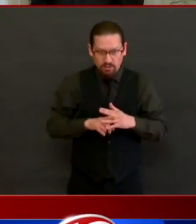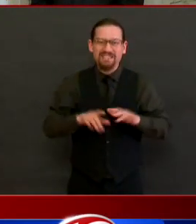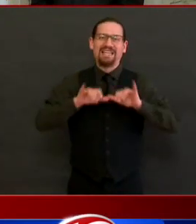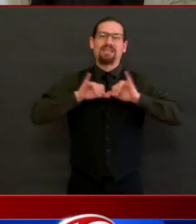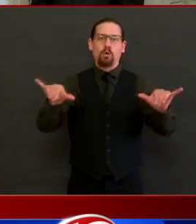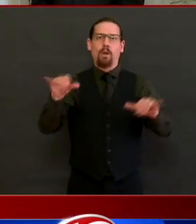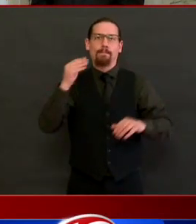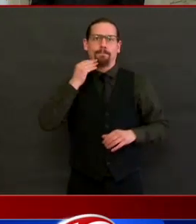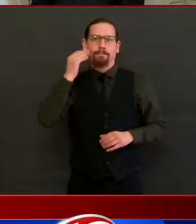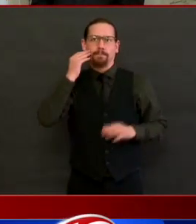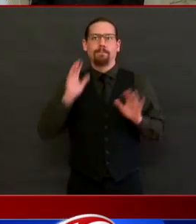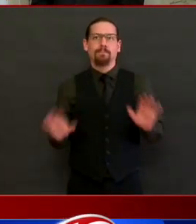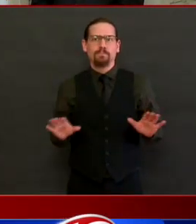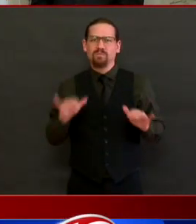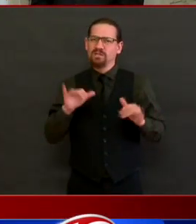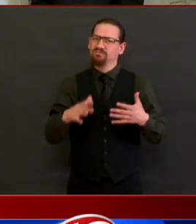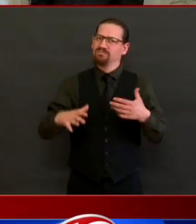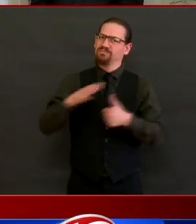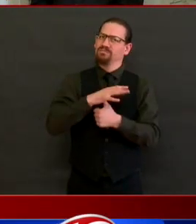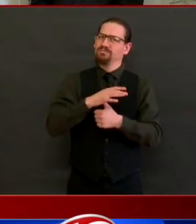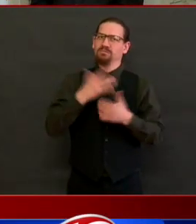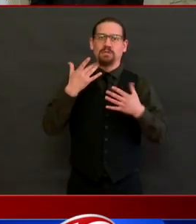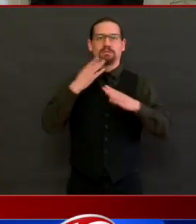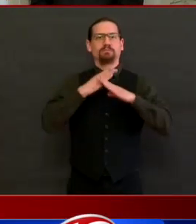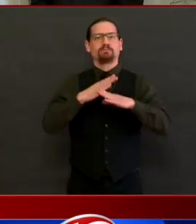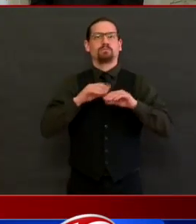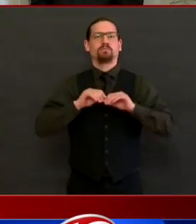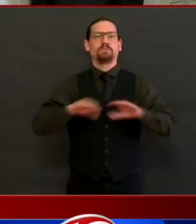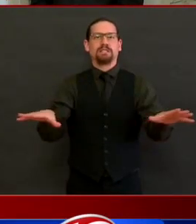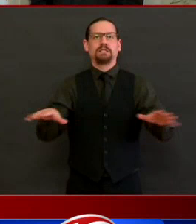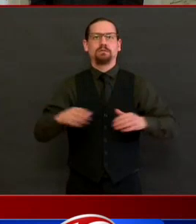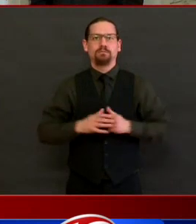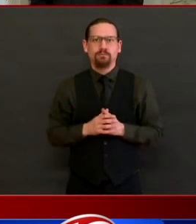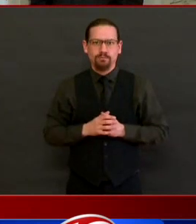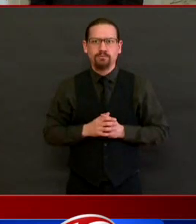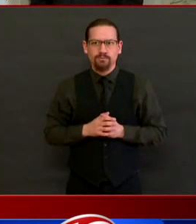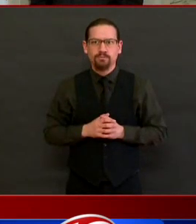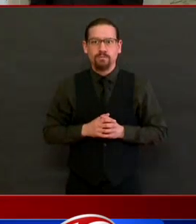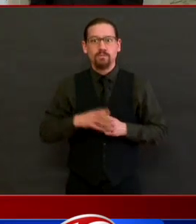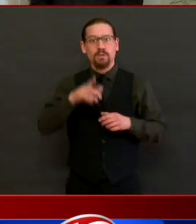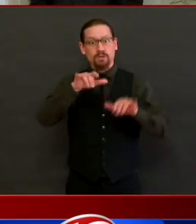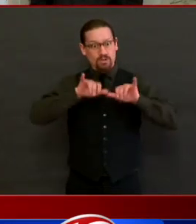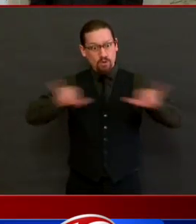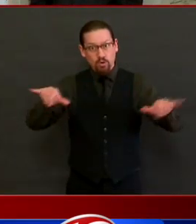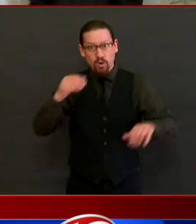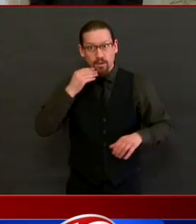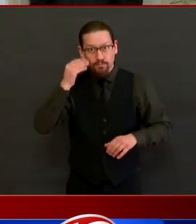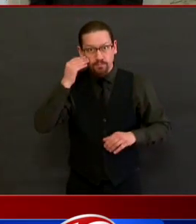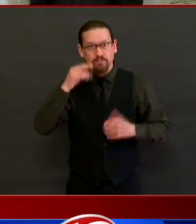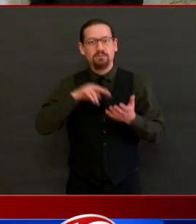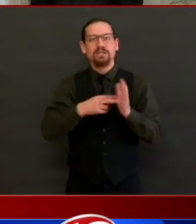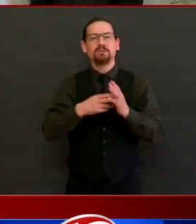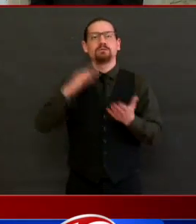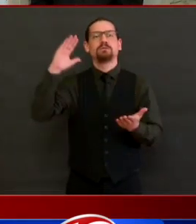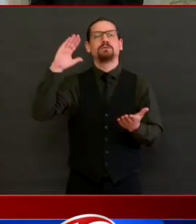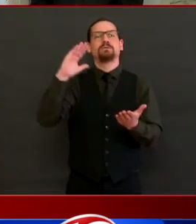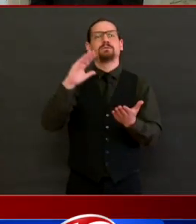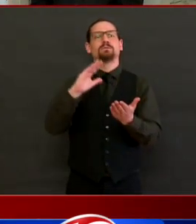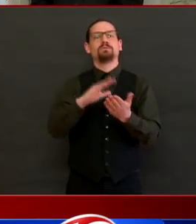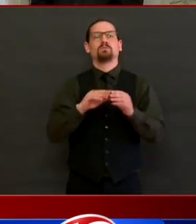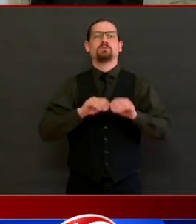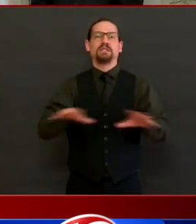the next. If you stay home, that is how we can stop the viral transmission from